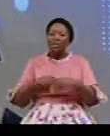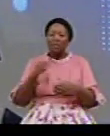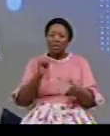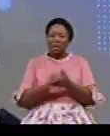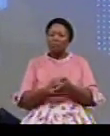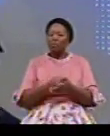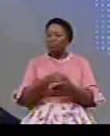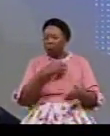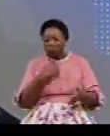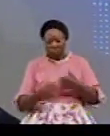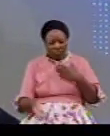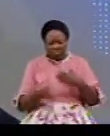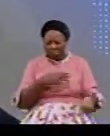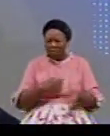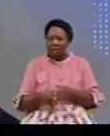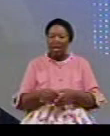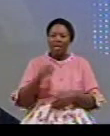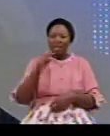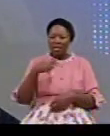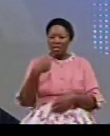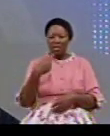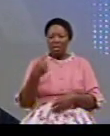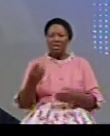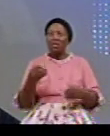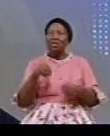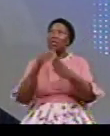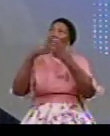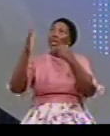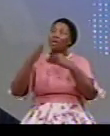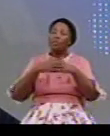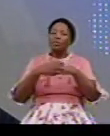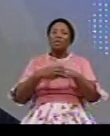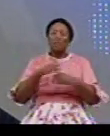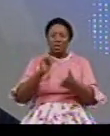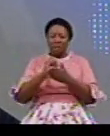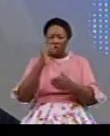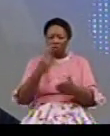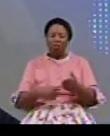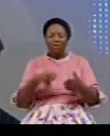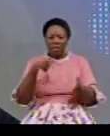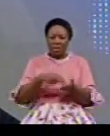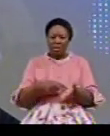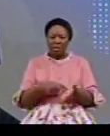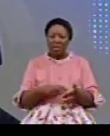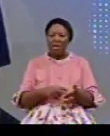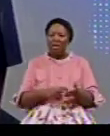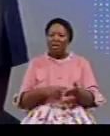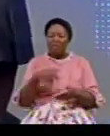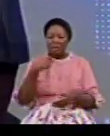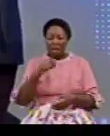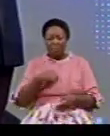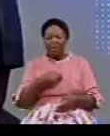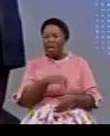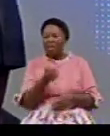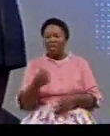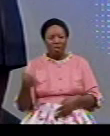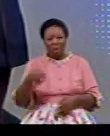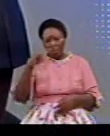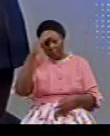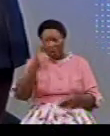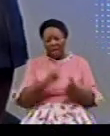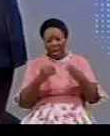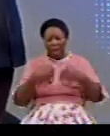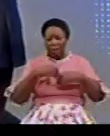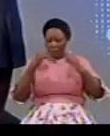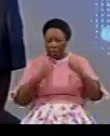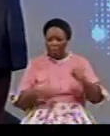be few. I will also glorify them, and they shall not be